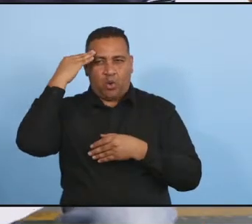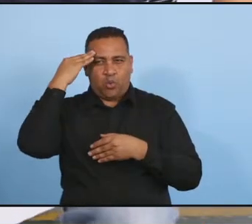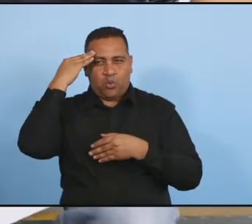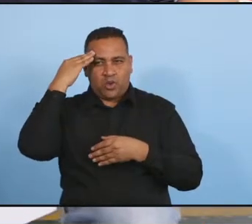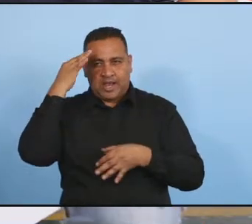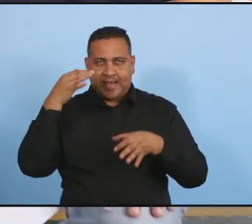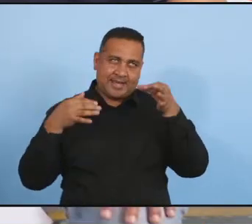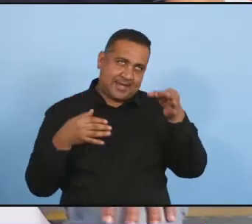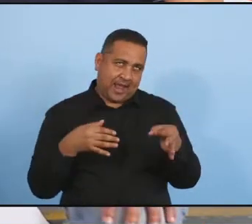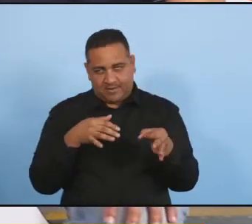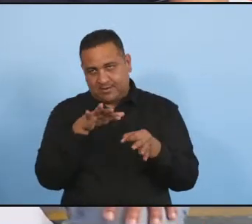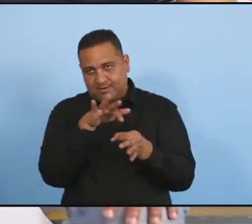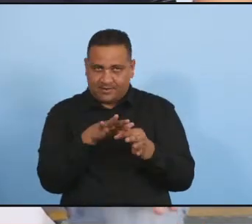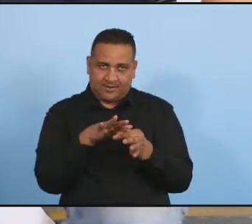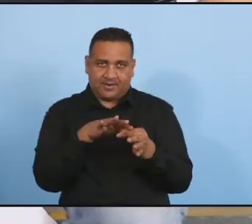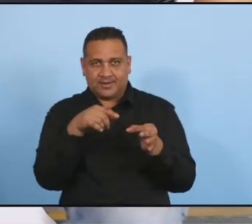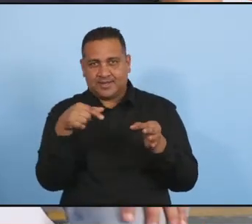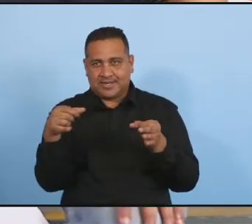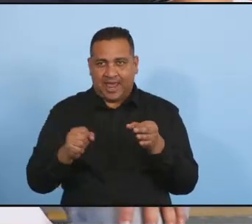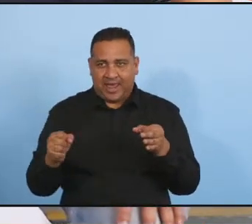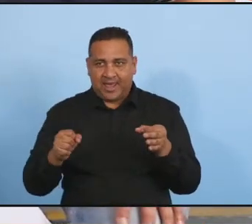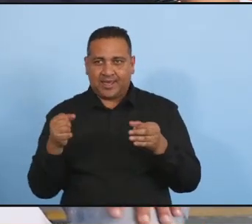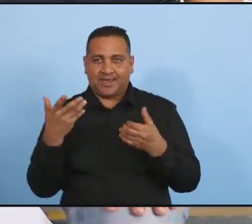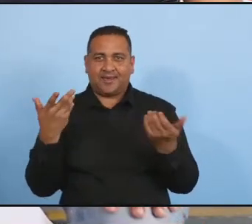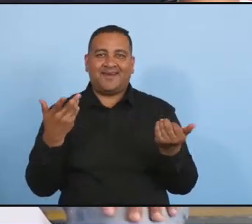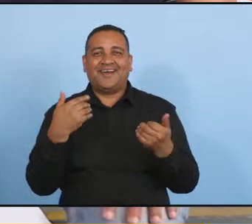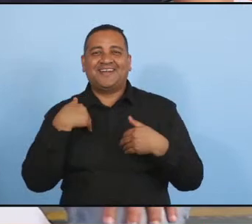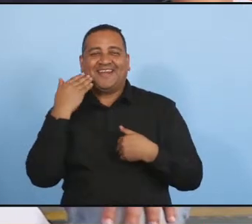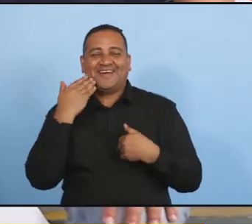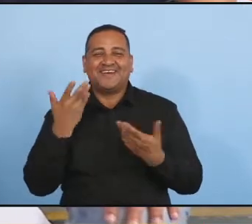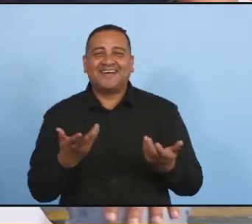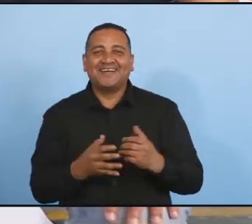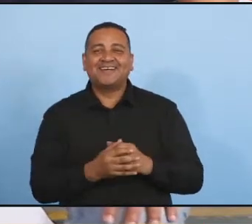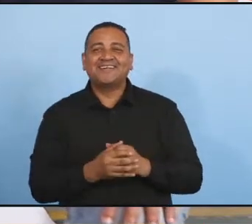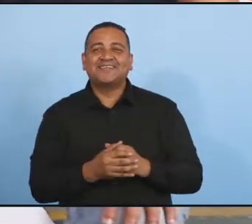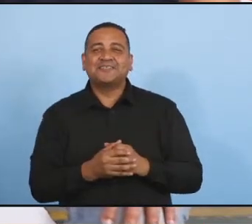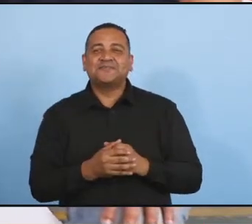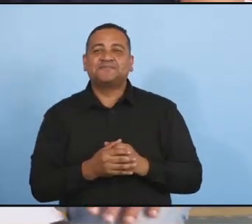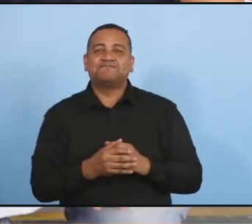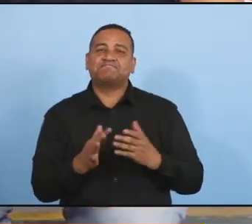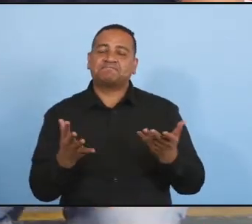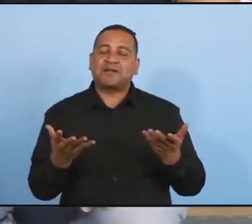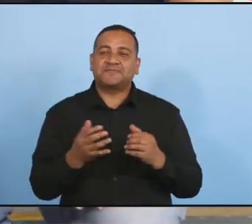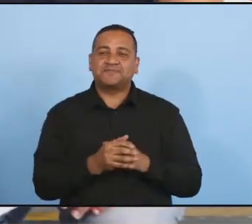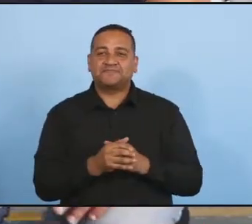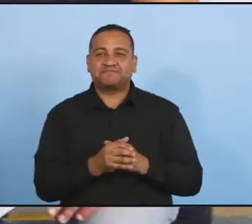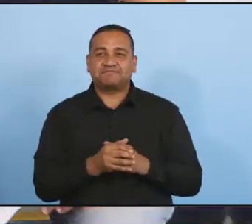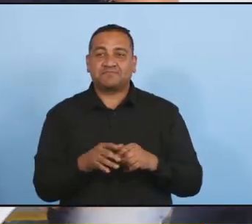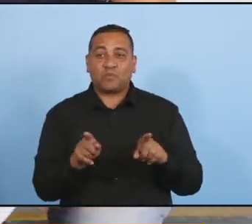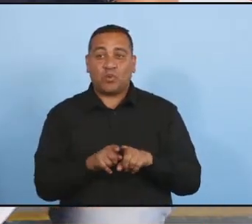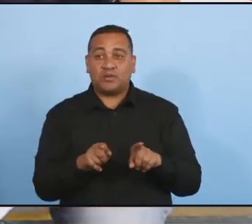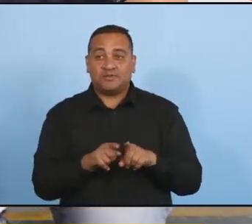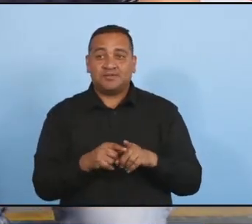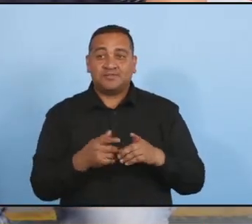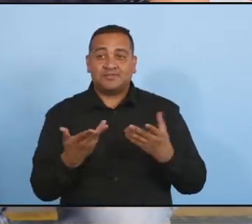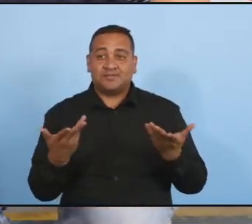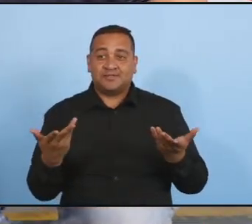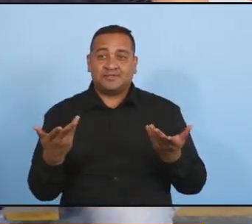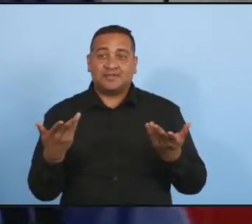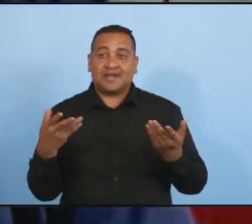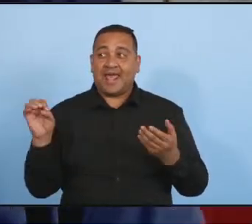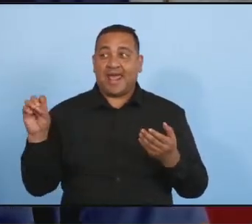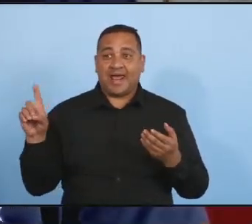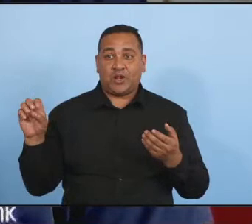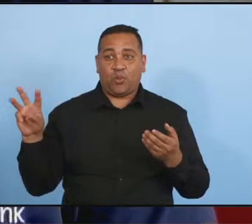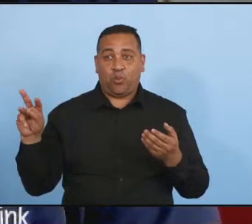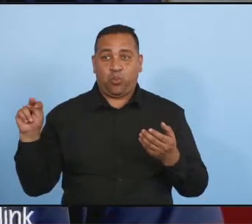what those are. Thank you so much, man. Thank you. Wishing you all the best. And that is Edward, everybody. Edward Davids, which